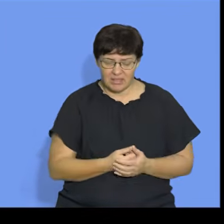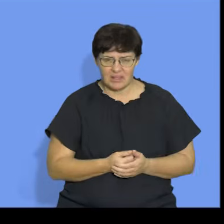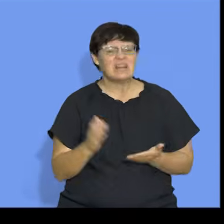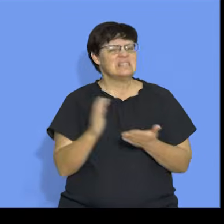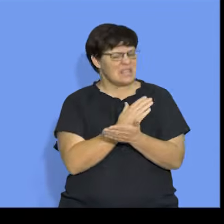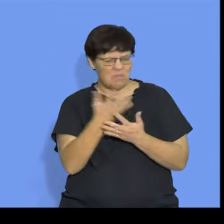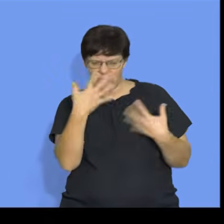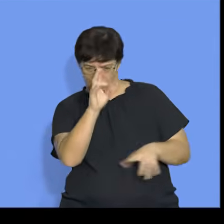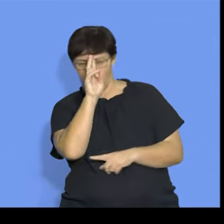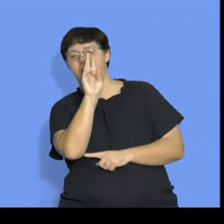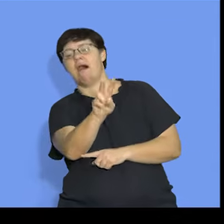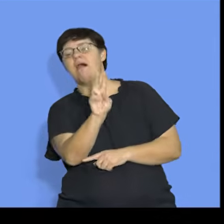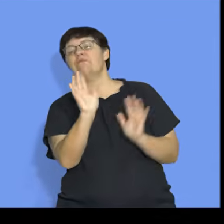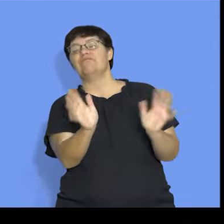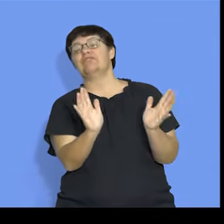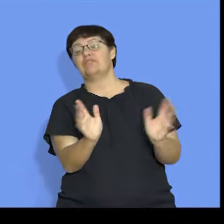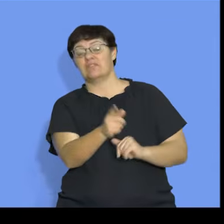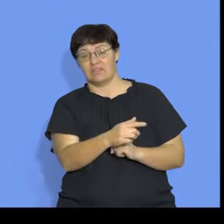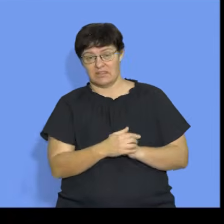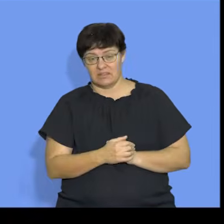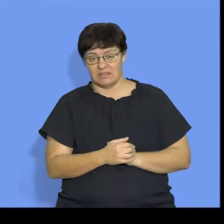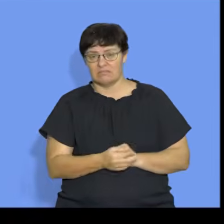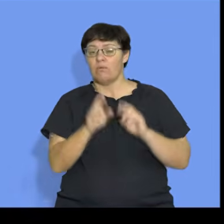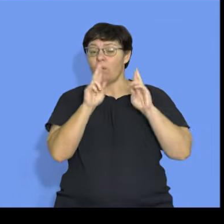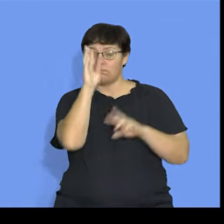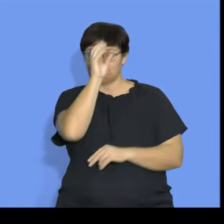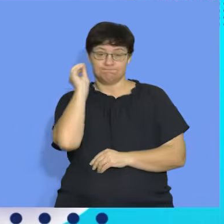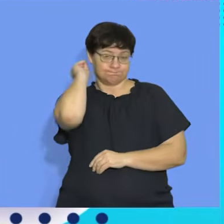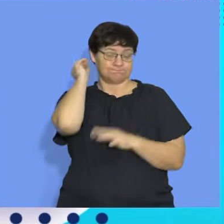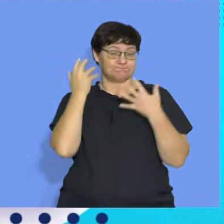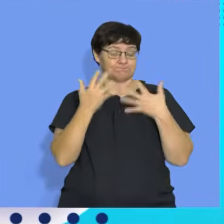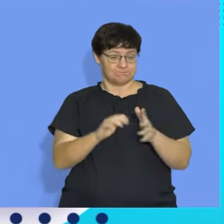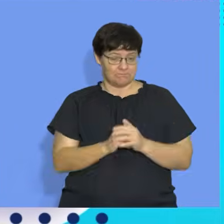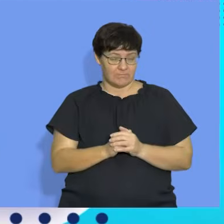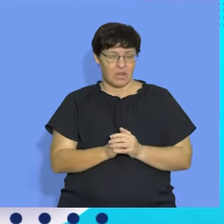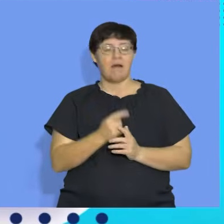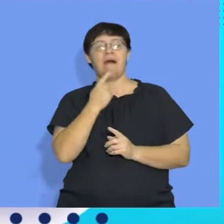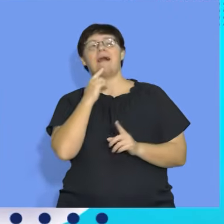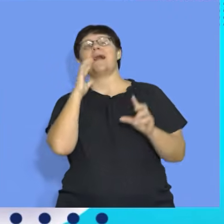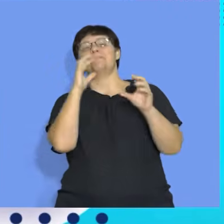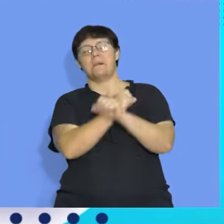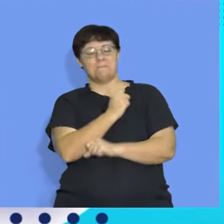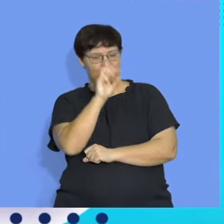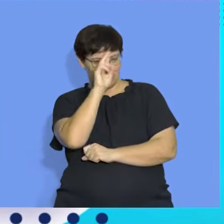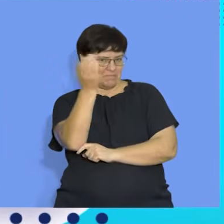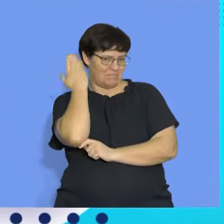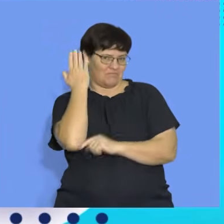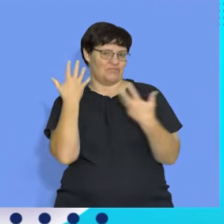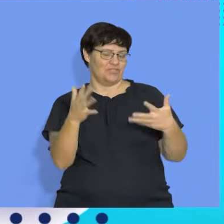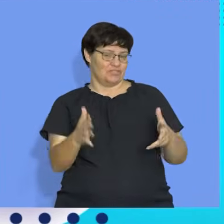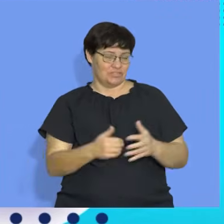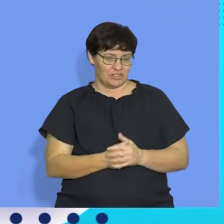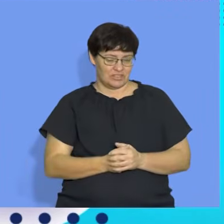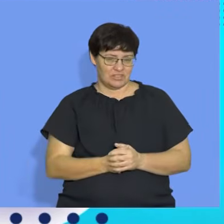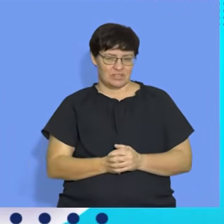we have done in previous lessons, so I'm hoping that you remember, that you recall, and you can think, oh, I remember that one. All right, or